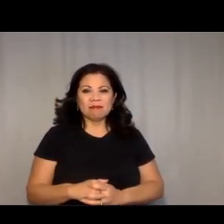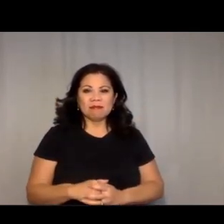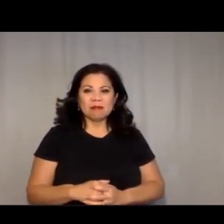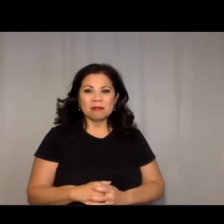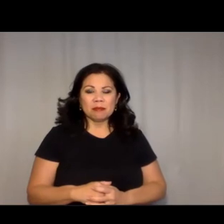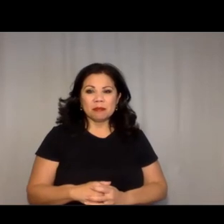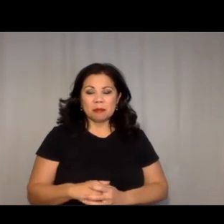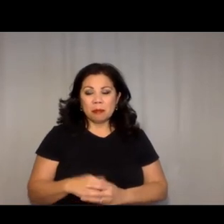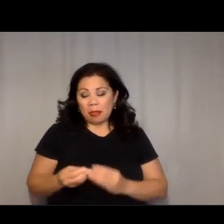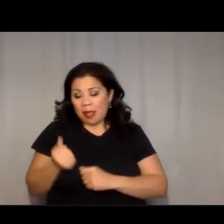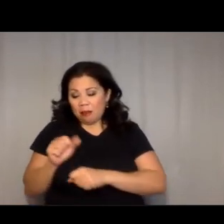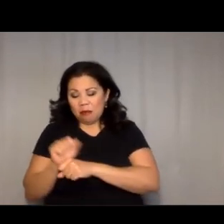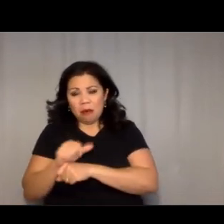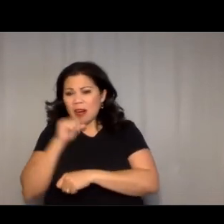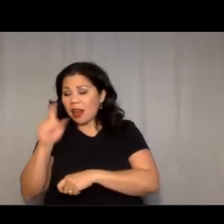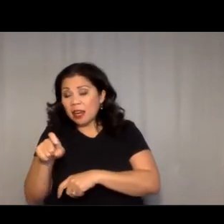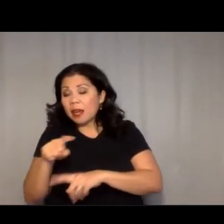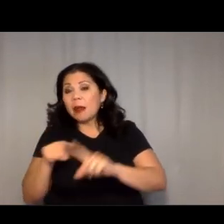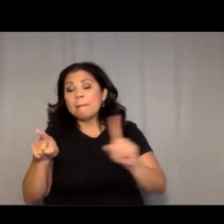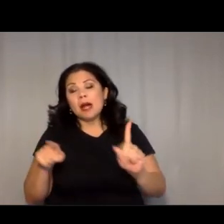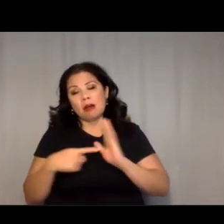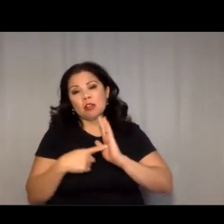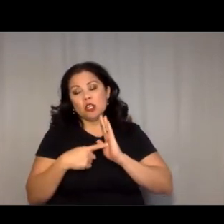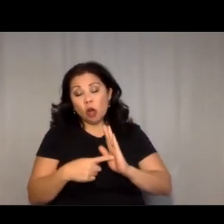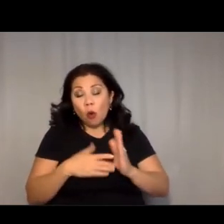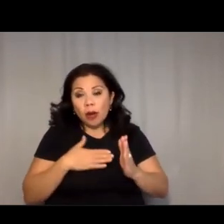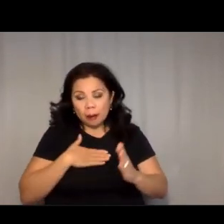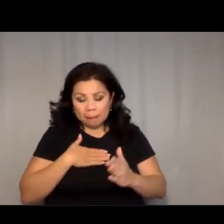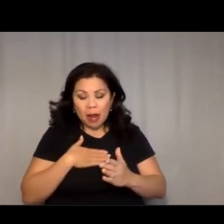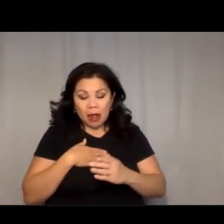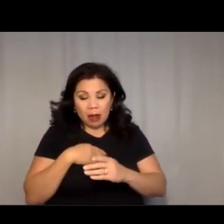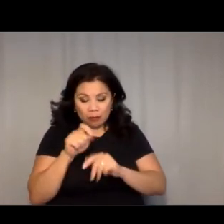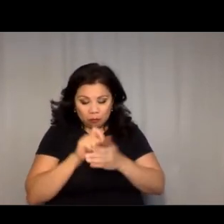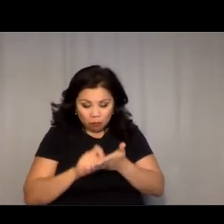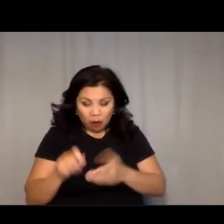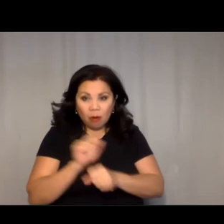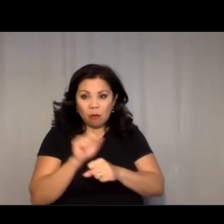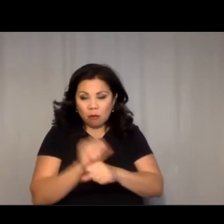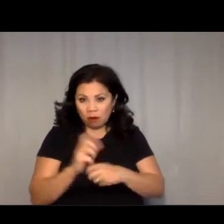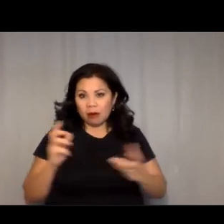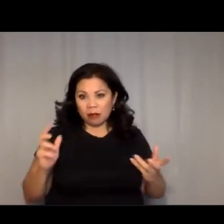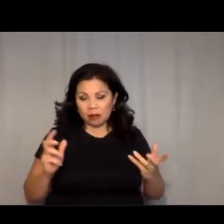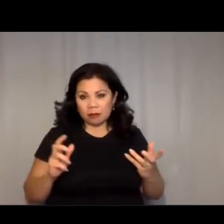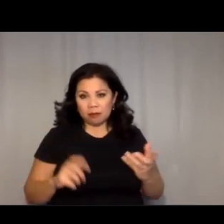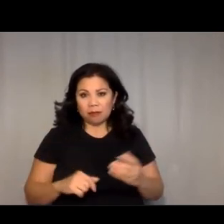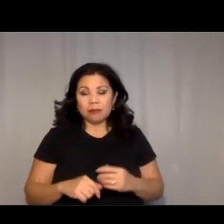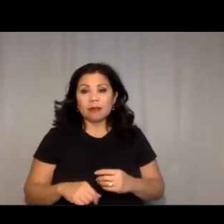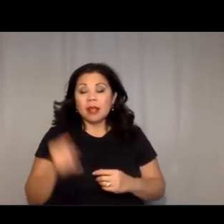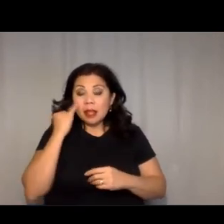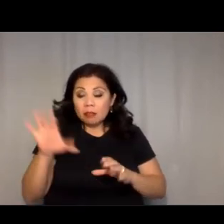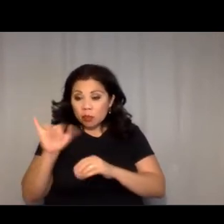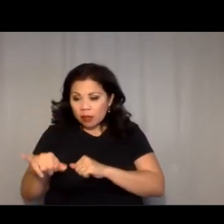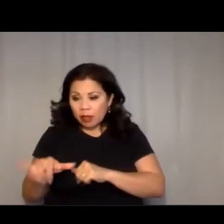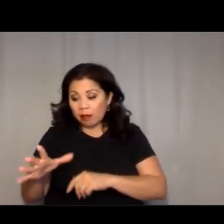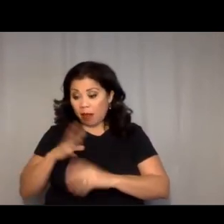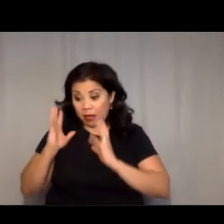I didn't need this. That was just me showing my work. If you did something like this and realize, oh, it's already simplified, just leave it there and box your